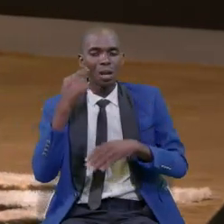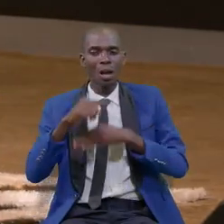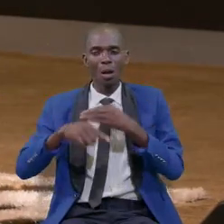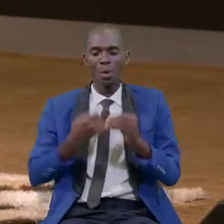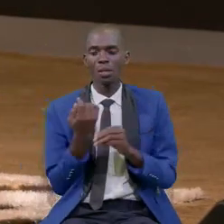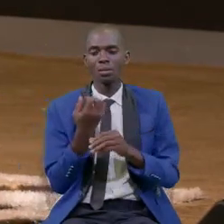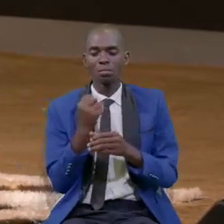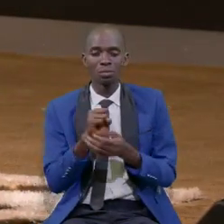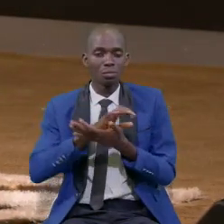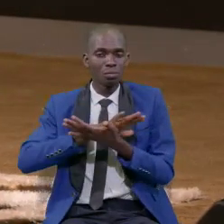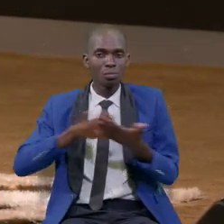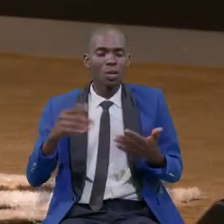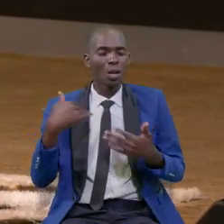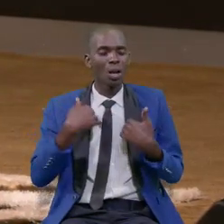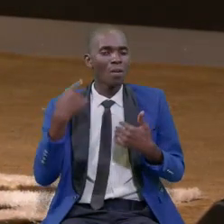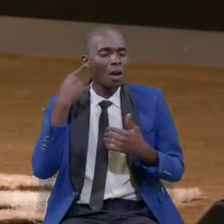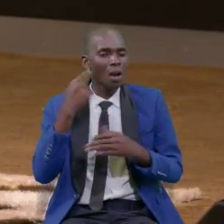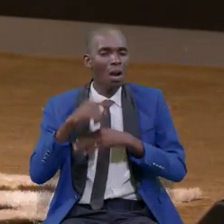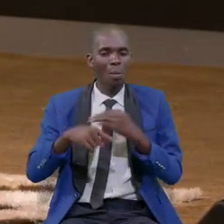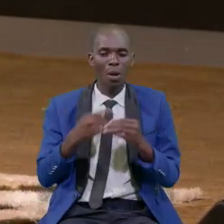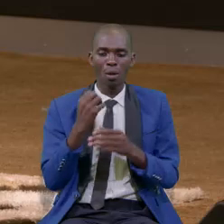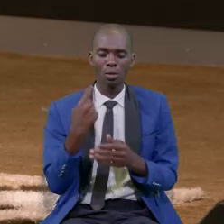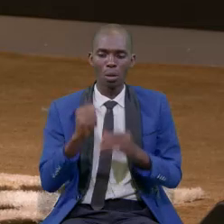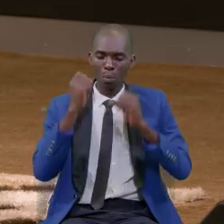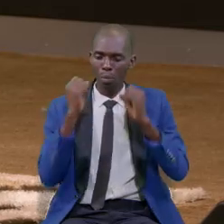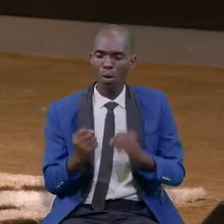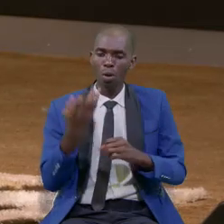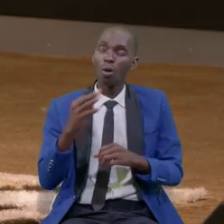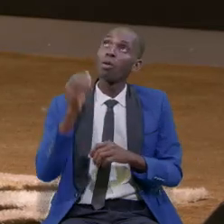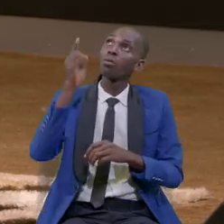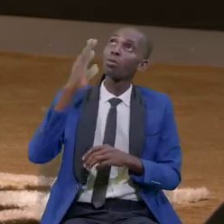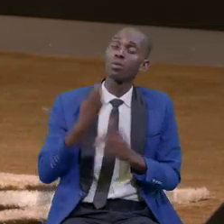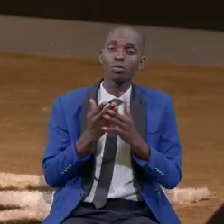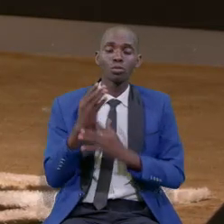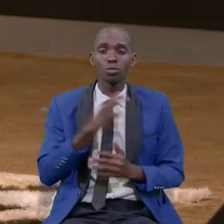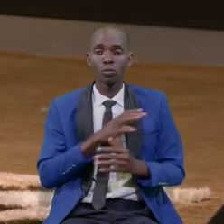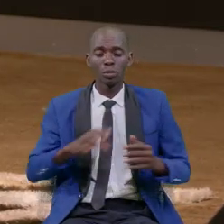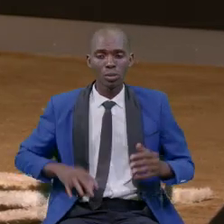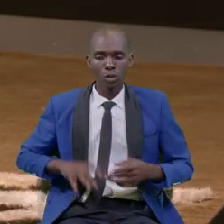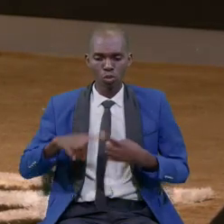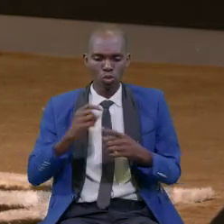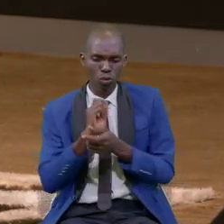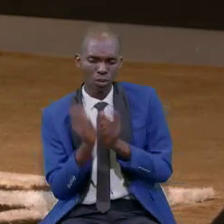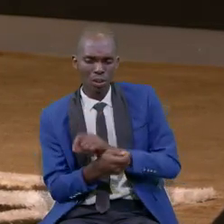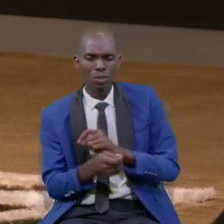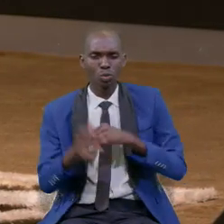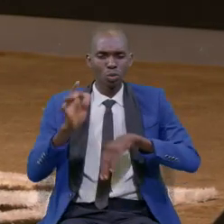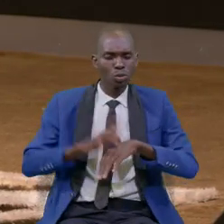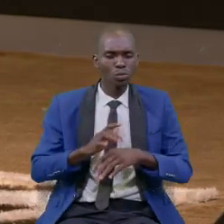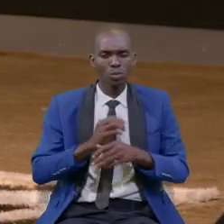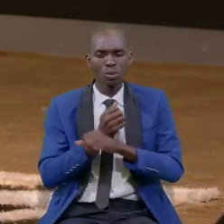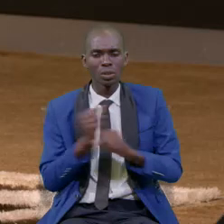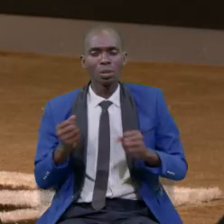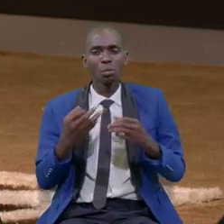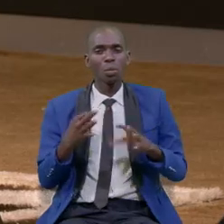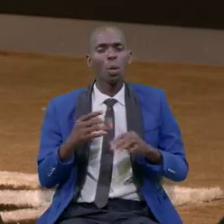God to transform any heart, every heart, and every life. Have we thought about it? Have we accepted